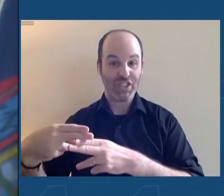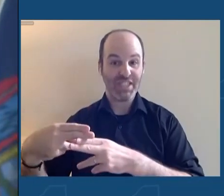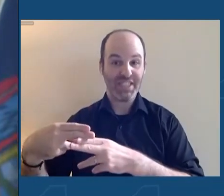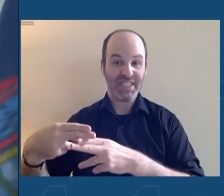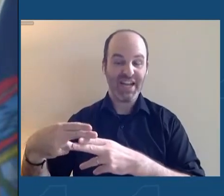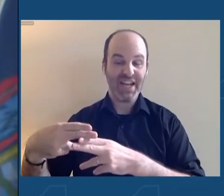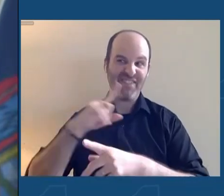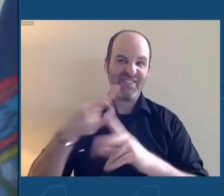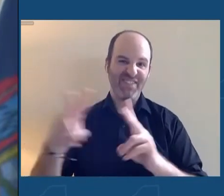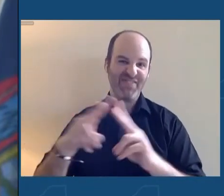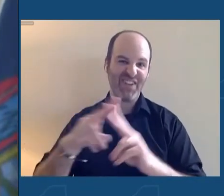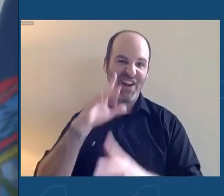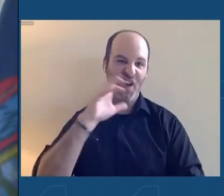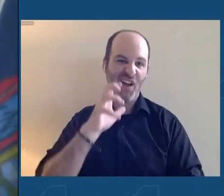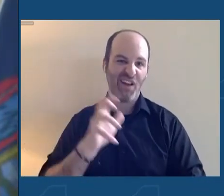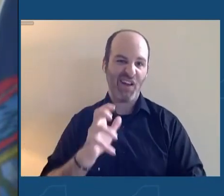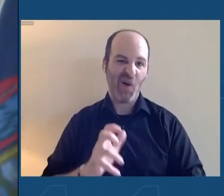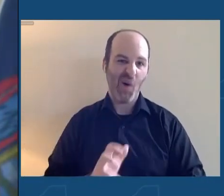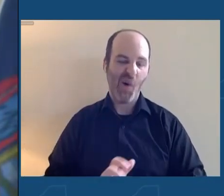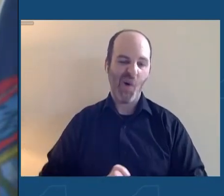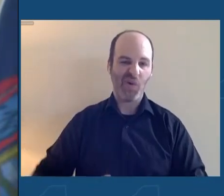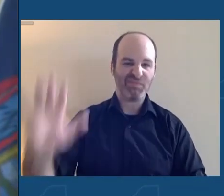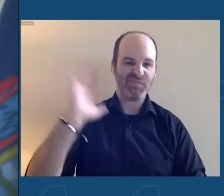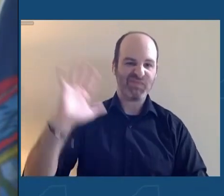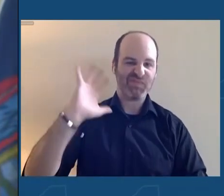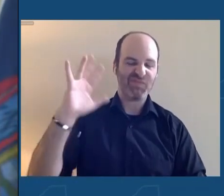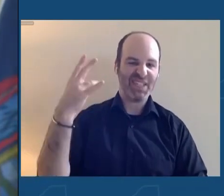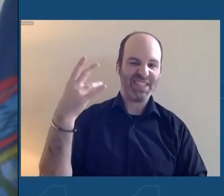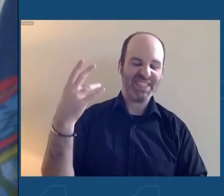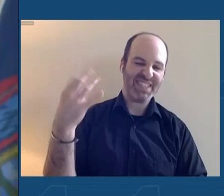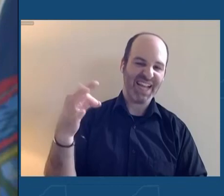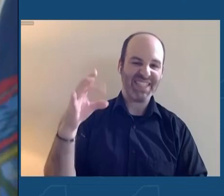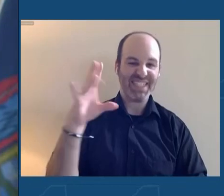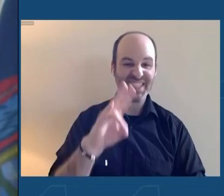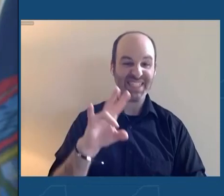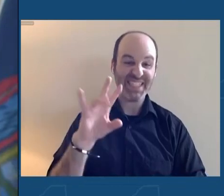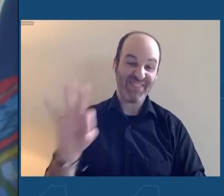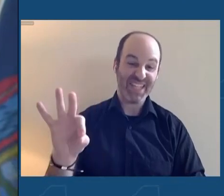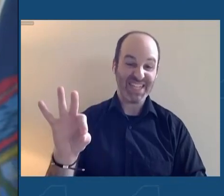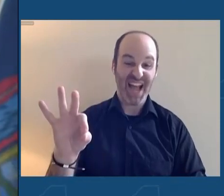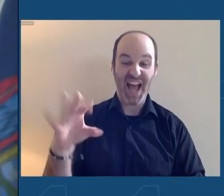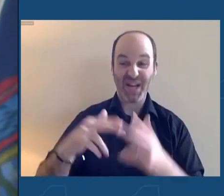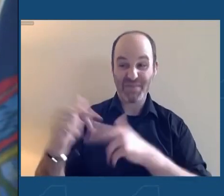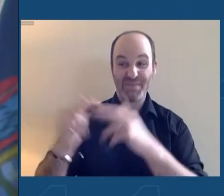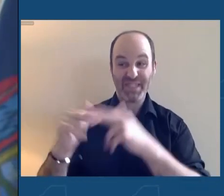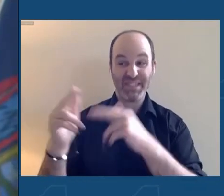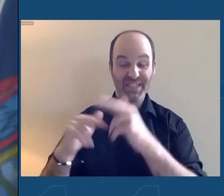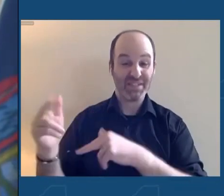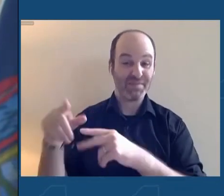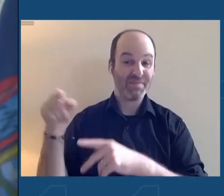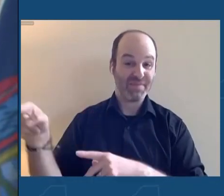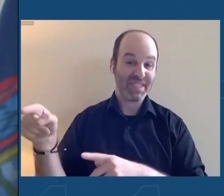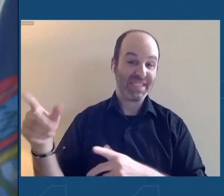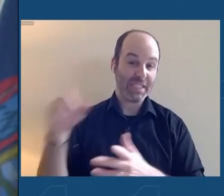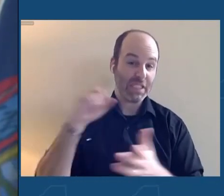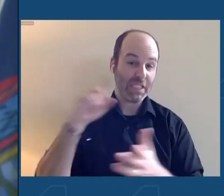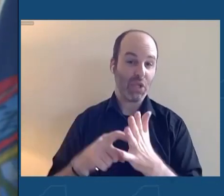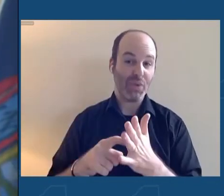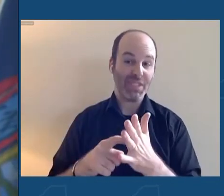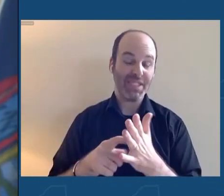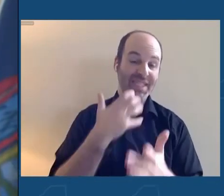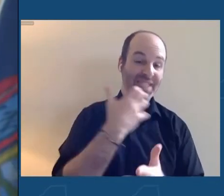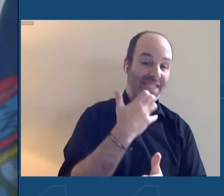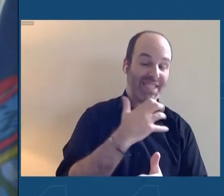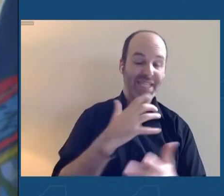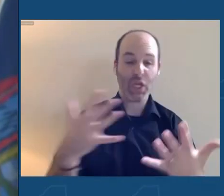old structure going back to the '79 building. As the county executive noted, the heating and cooling